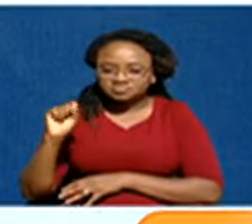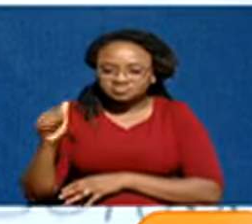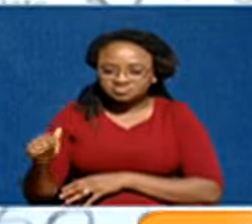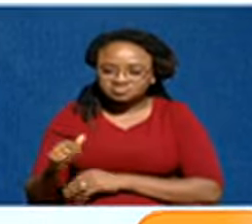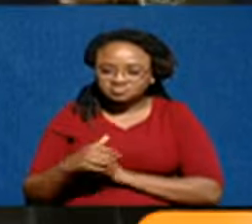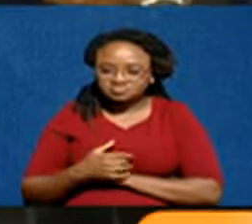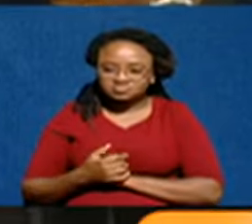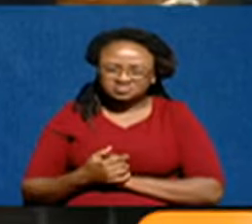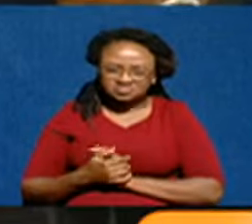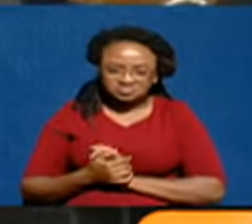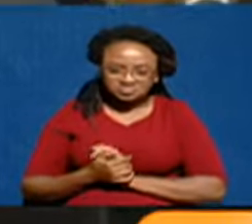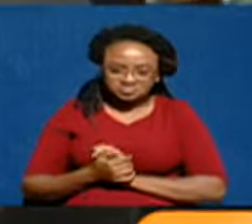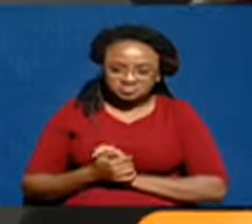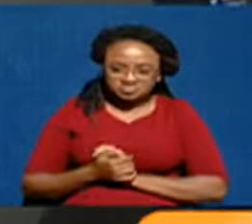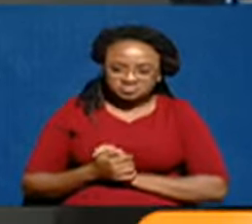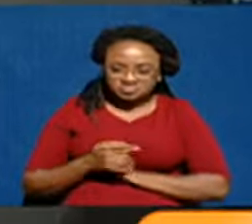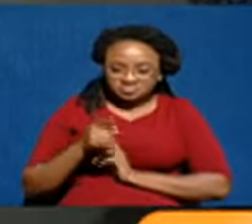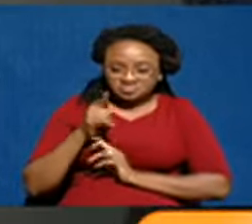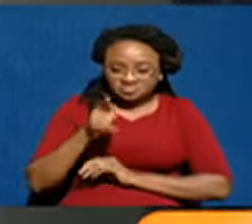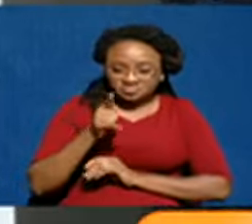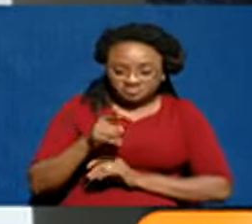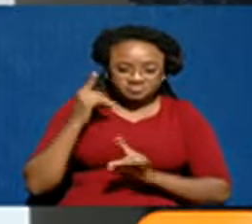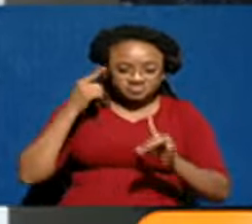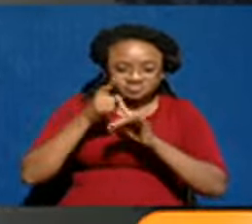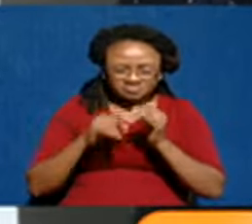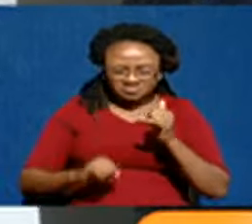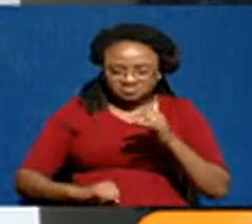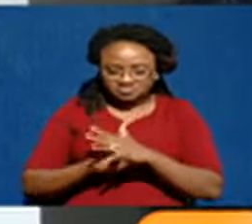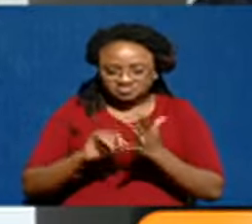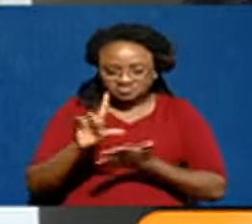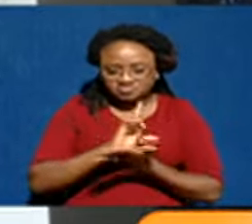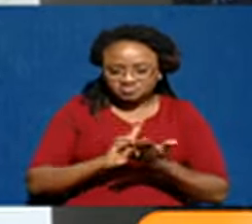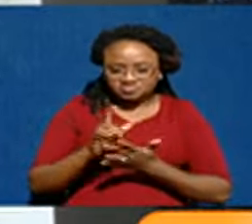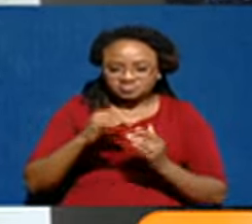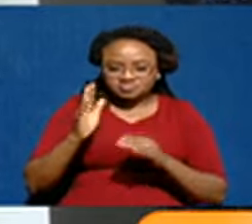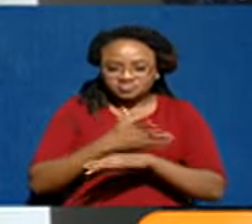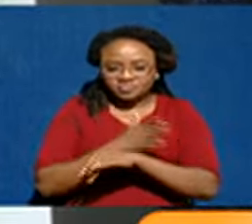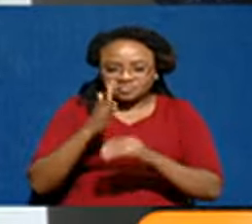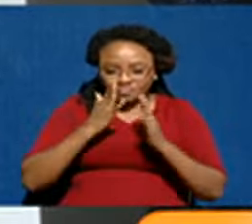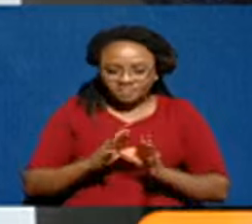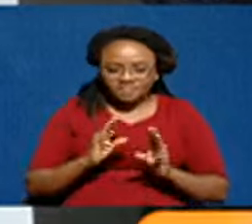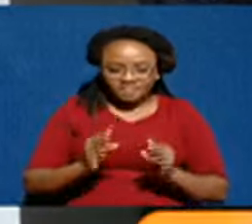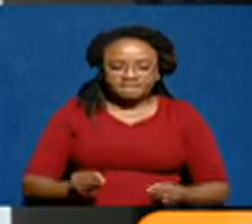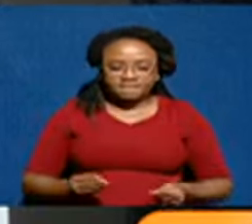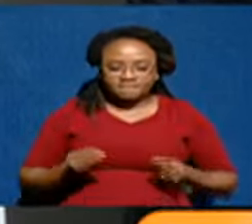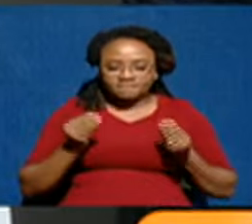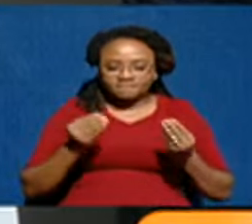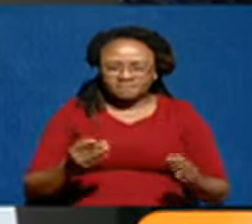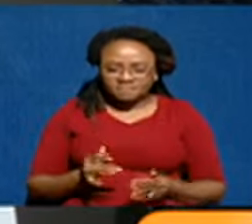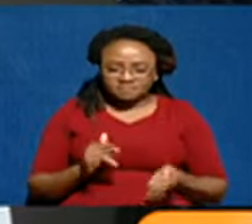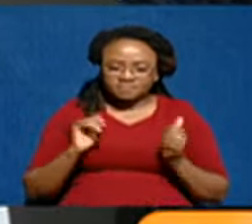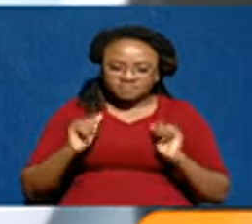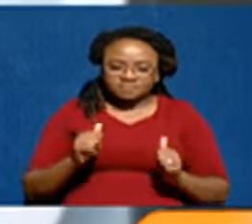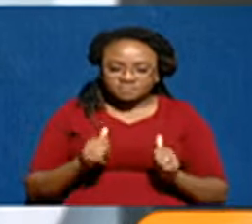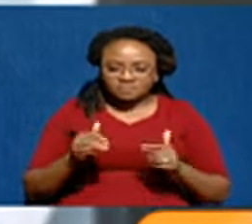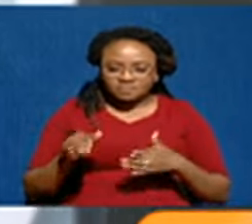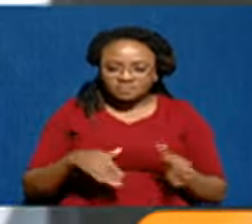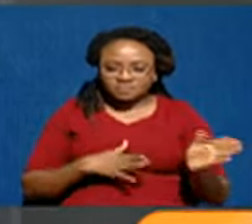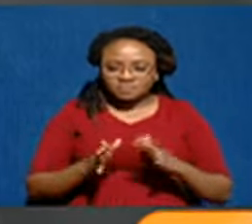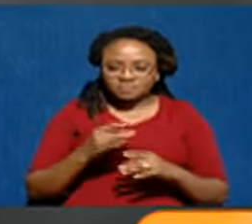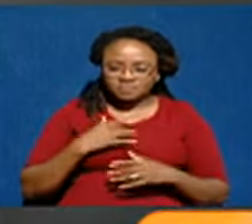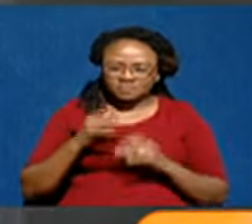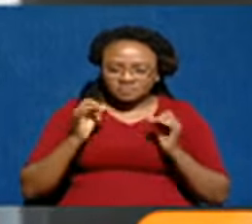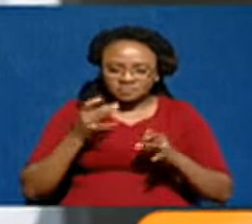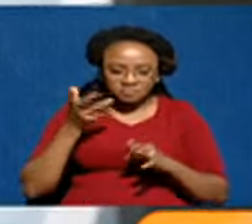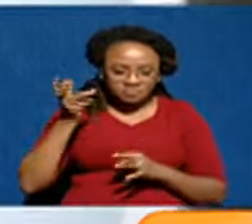studios. Skiza chapaa aims to support local artists by providing great value to Skiza customers. Now,